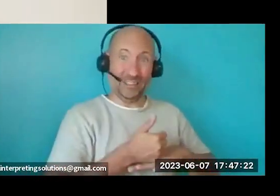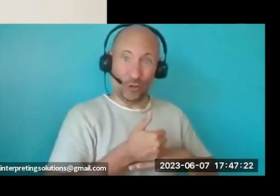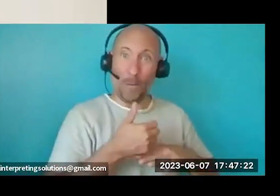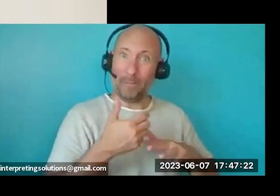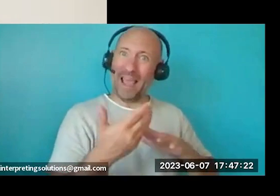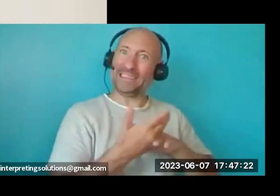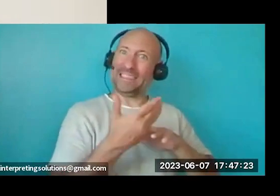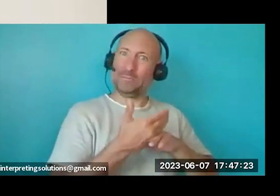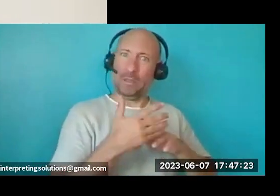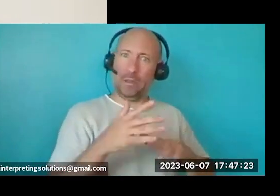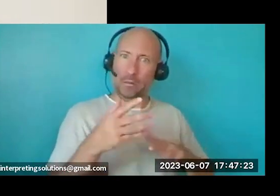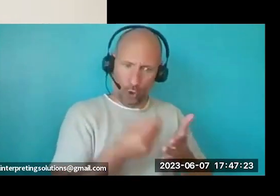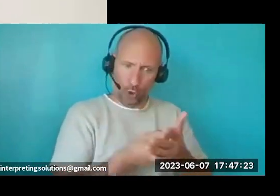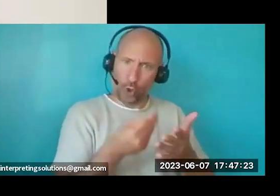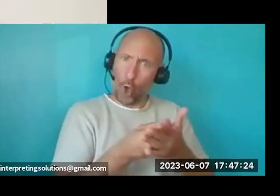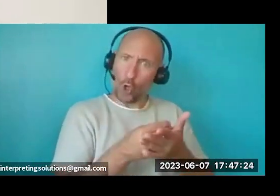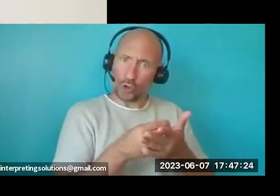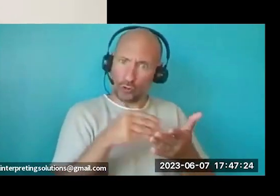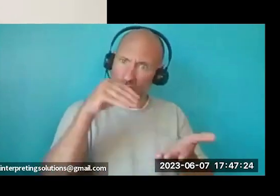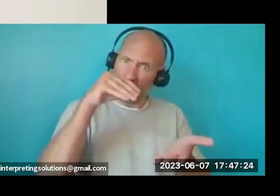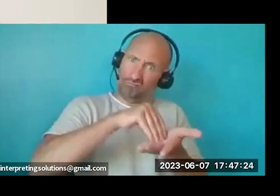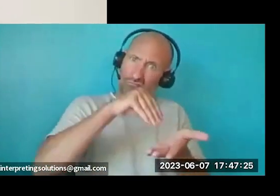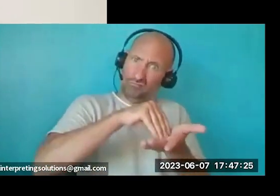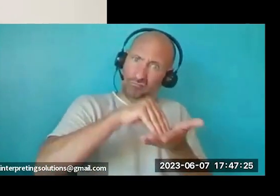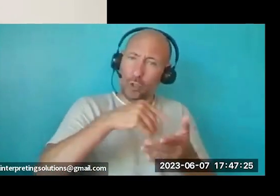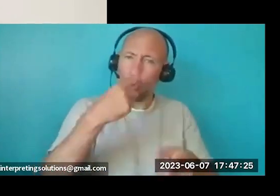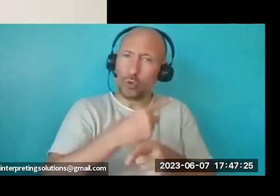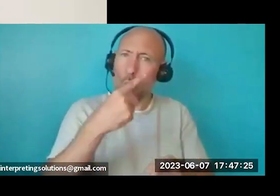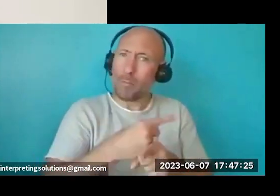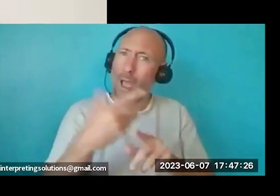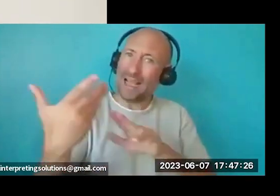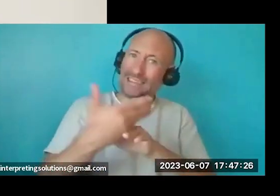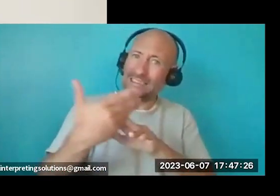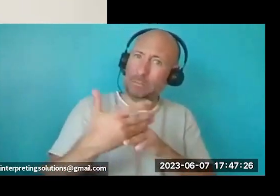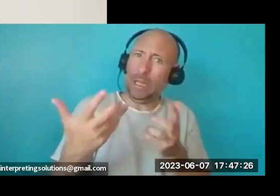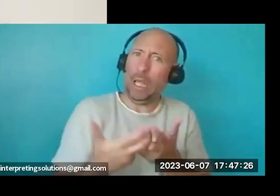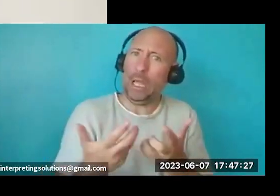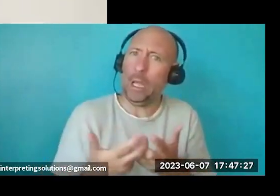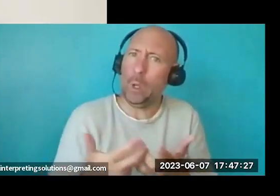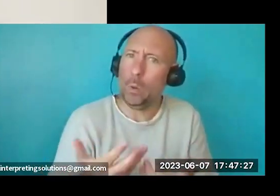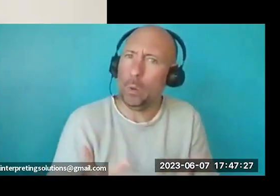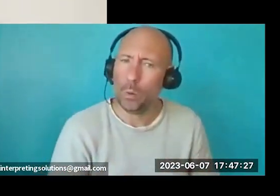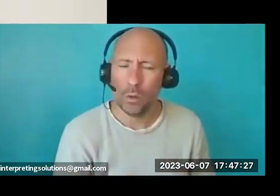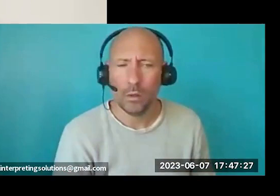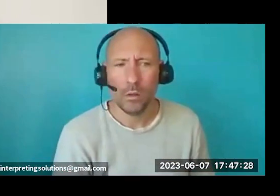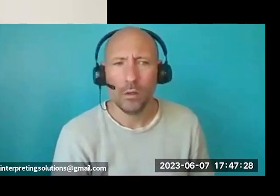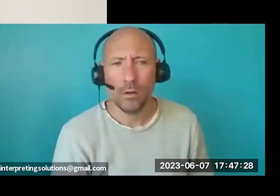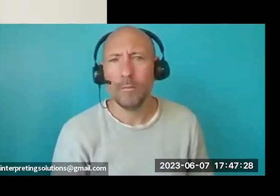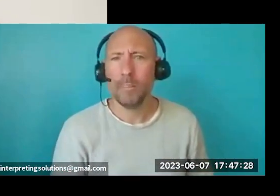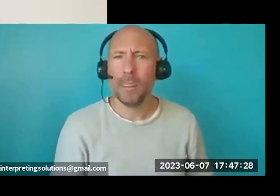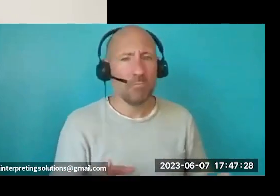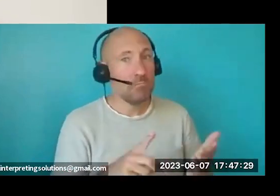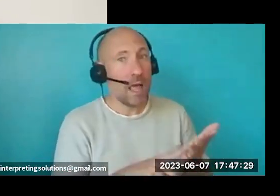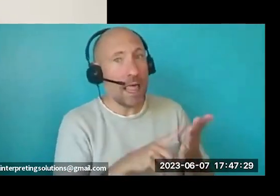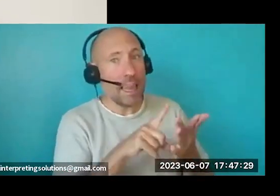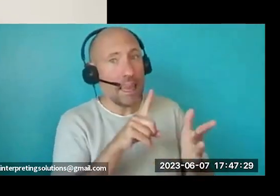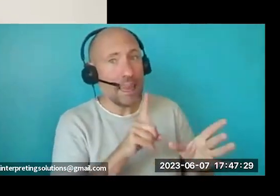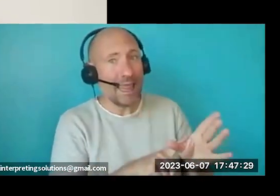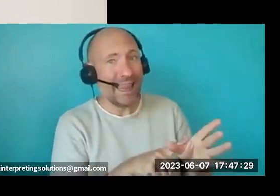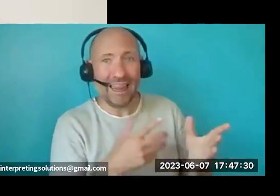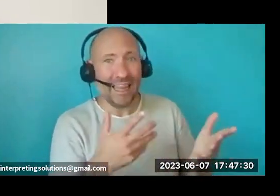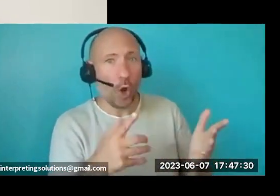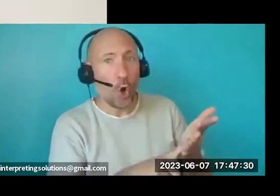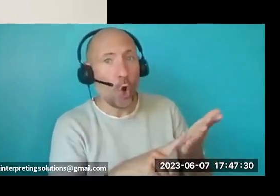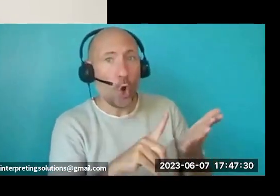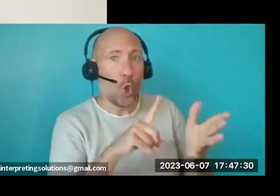establish costs, but that should be considered. So Lily and Lucy, could you tell us a bit about the